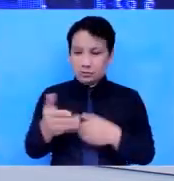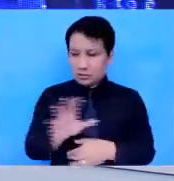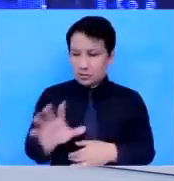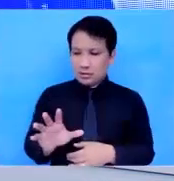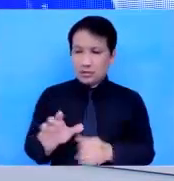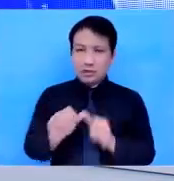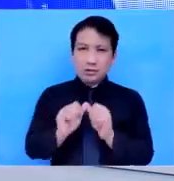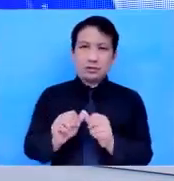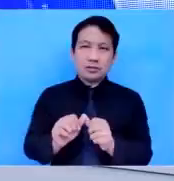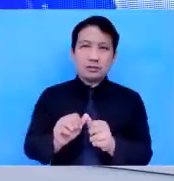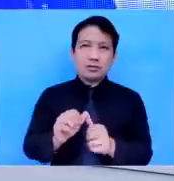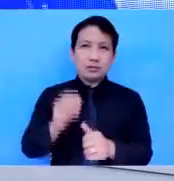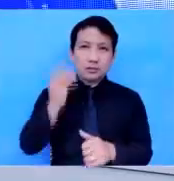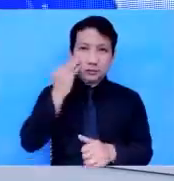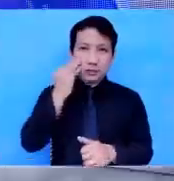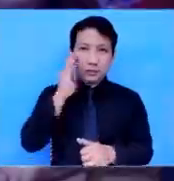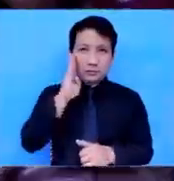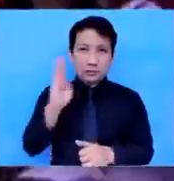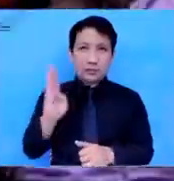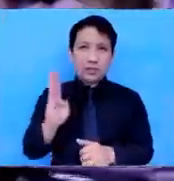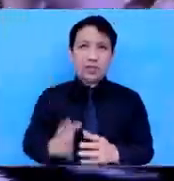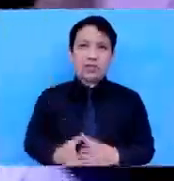Marty Bautista